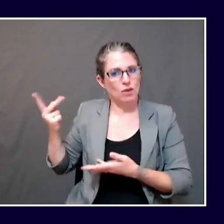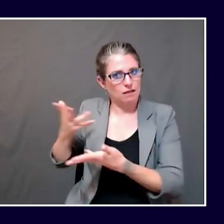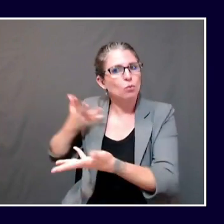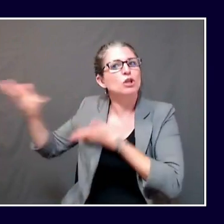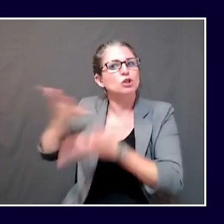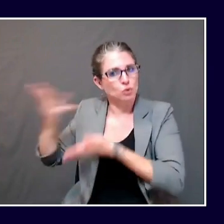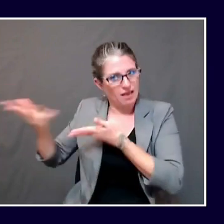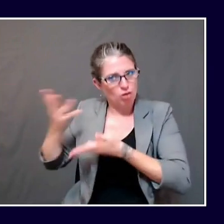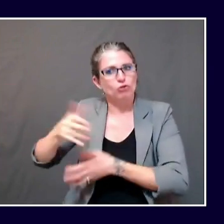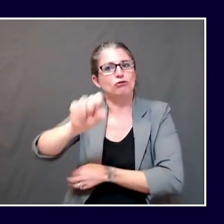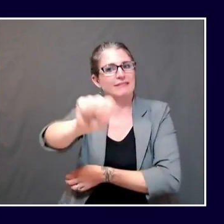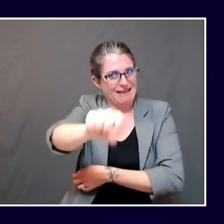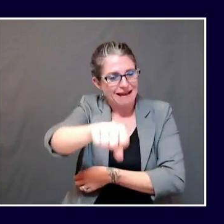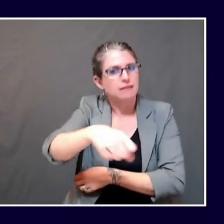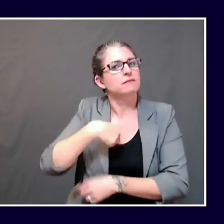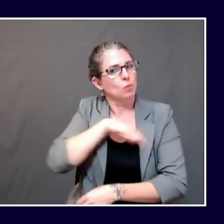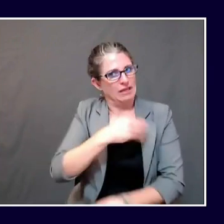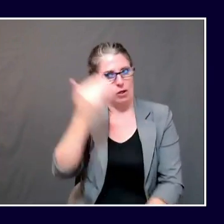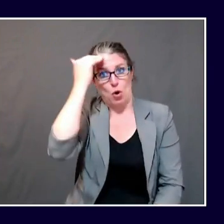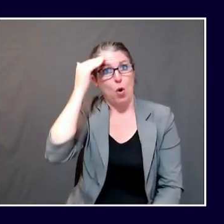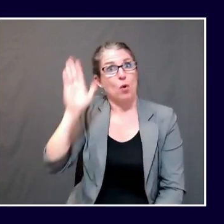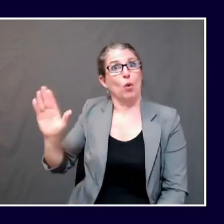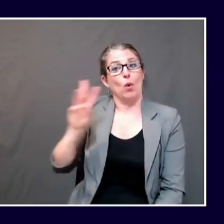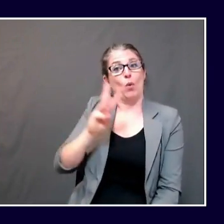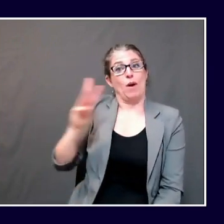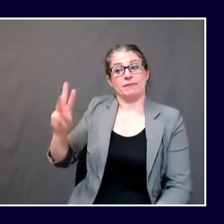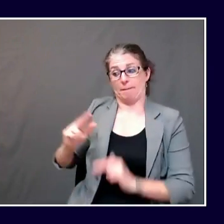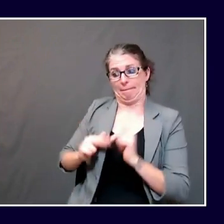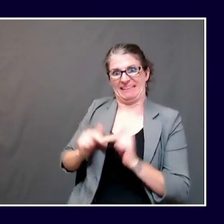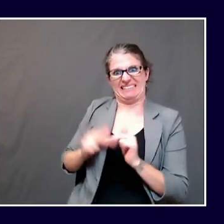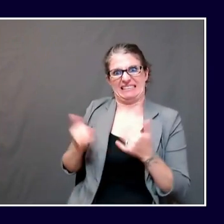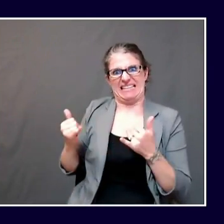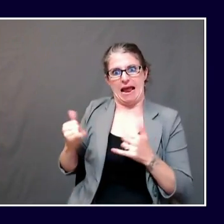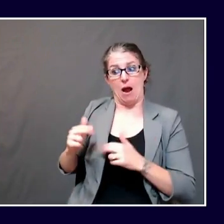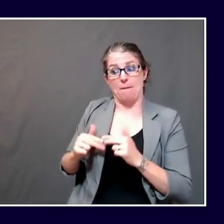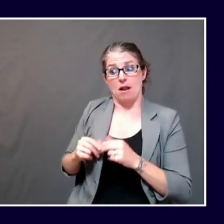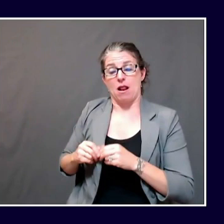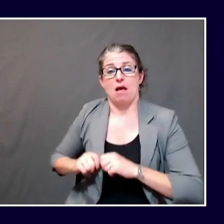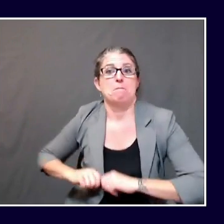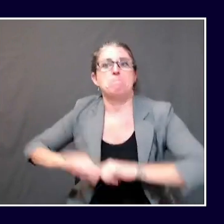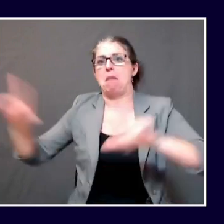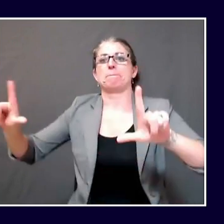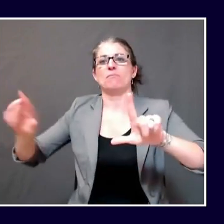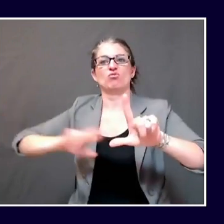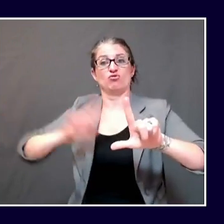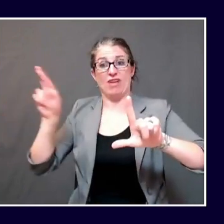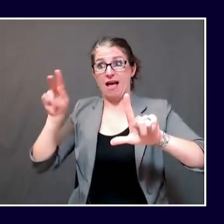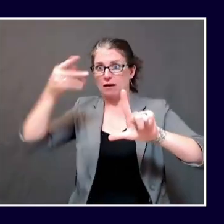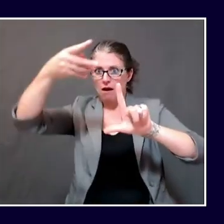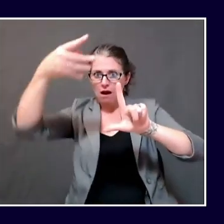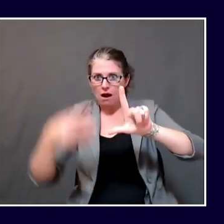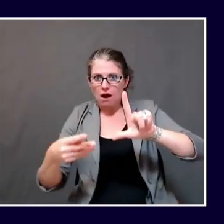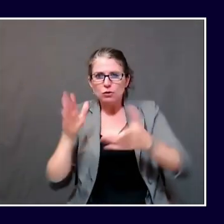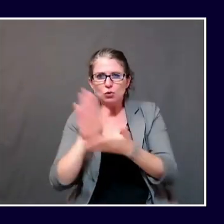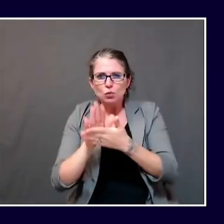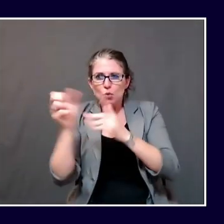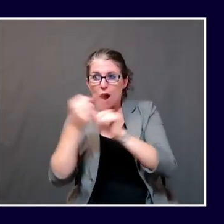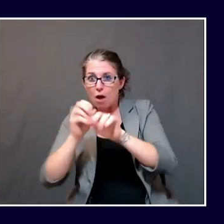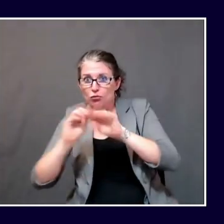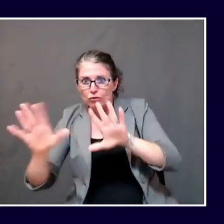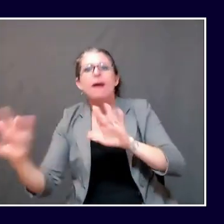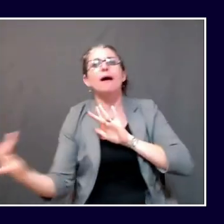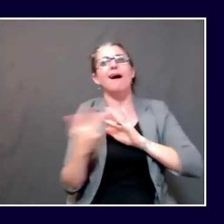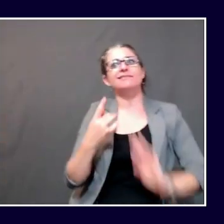under construction. Maine CDC's involvement with that piece of the website. Let me first start by saying there already is a